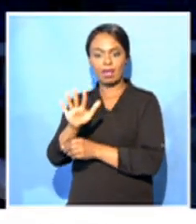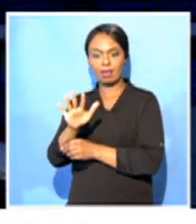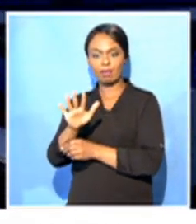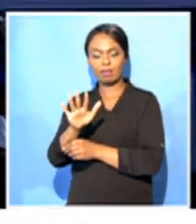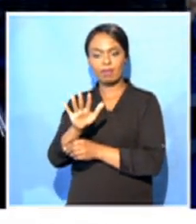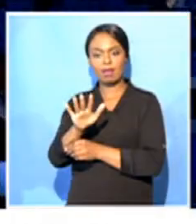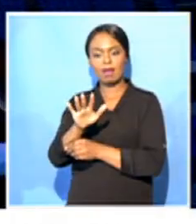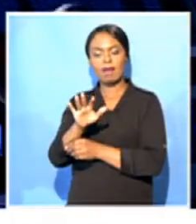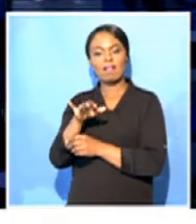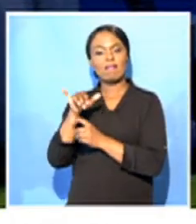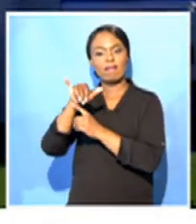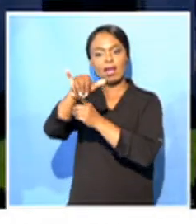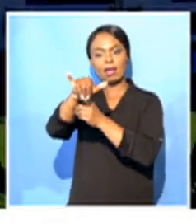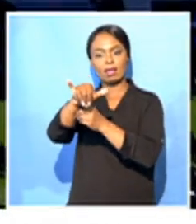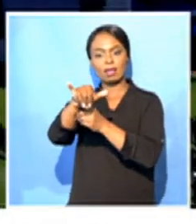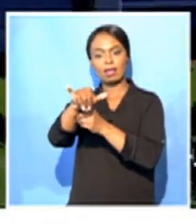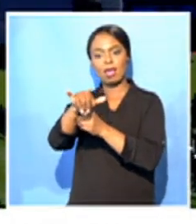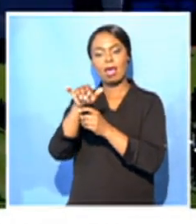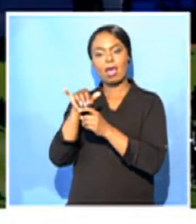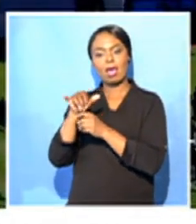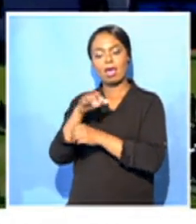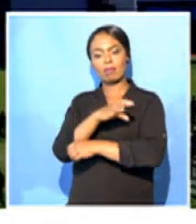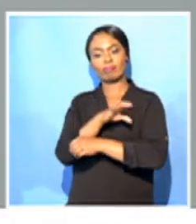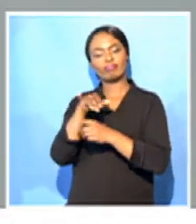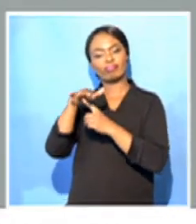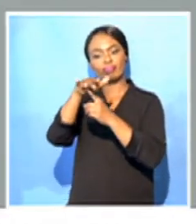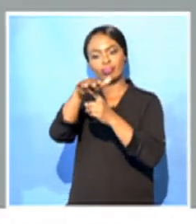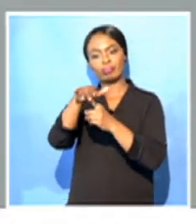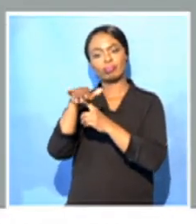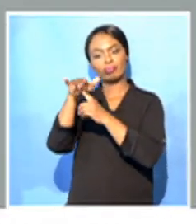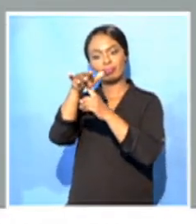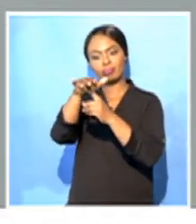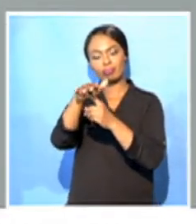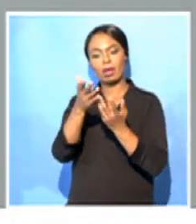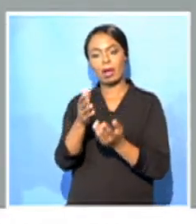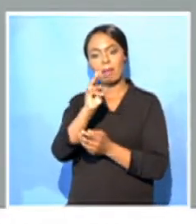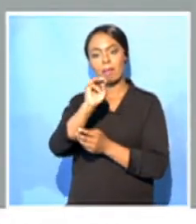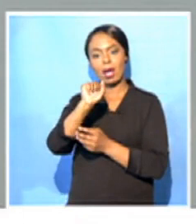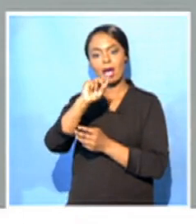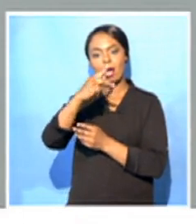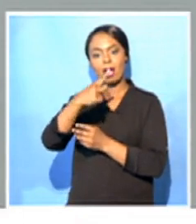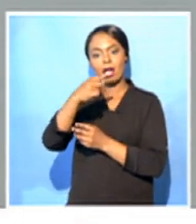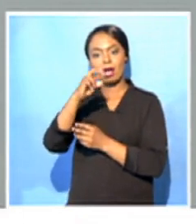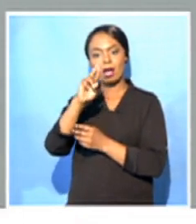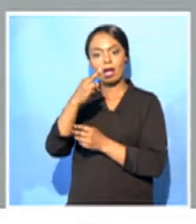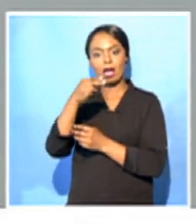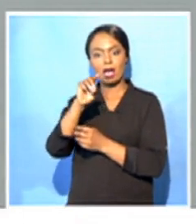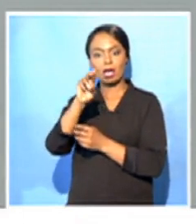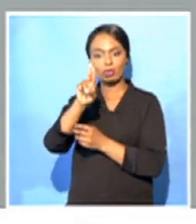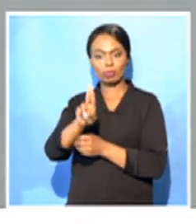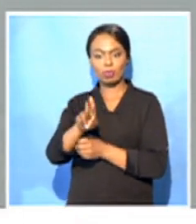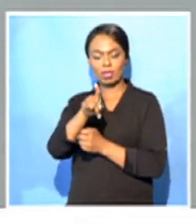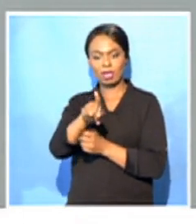School from Air Force Base Makadu. The Hawk is a transonic lead-in fighter